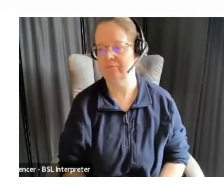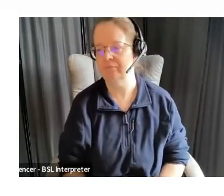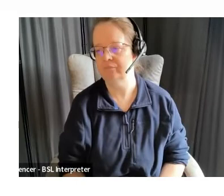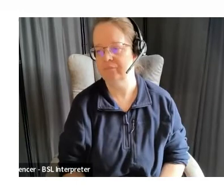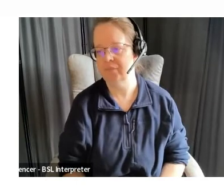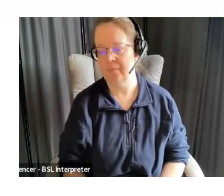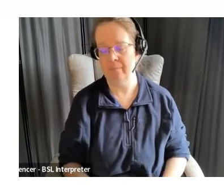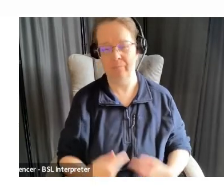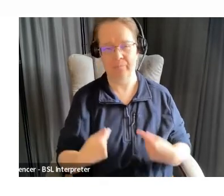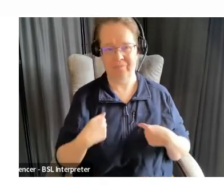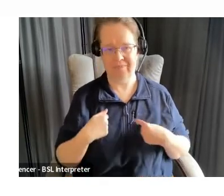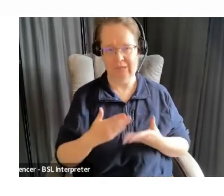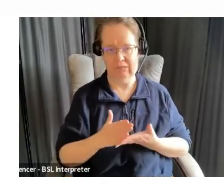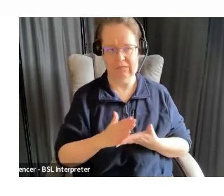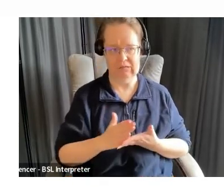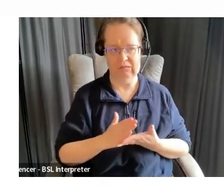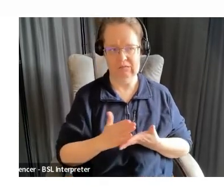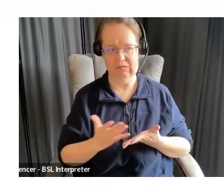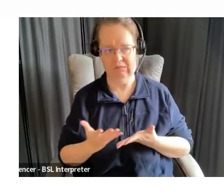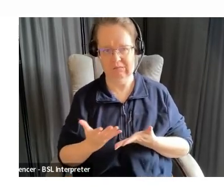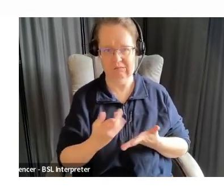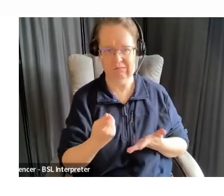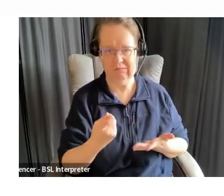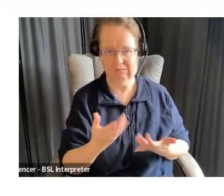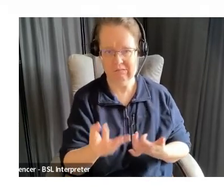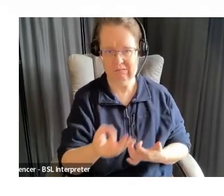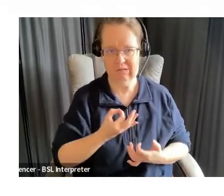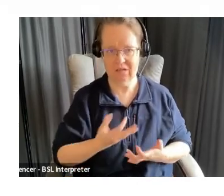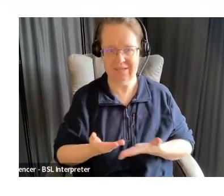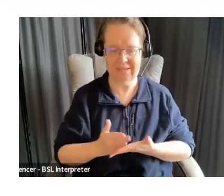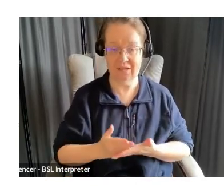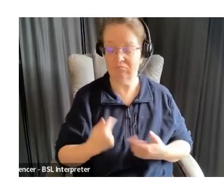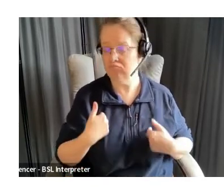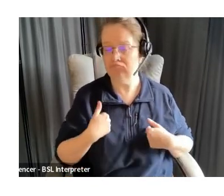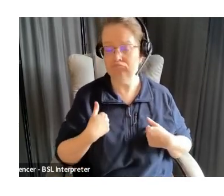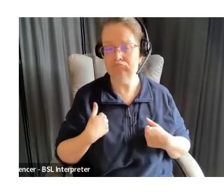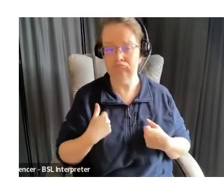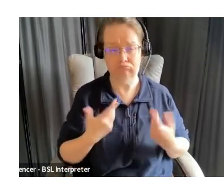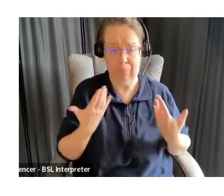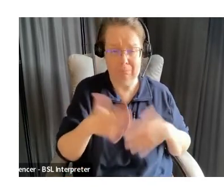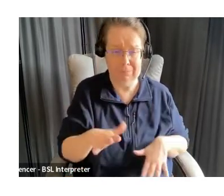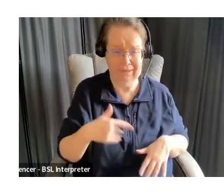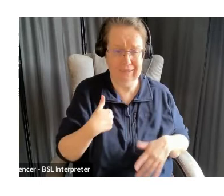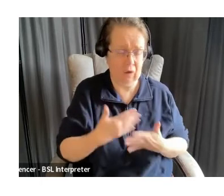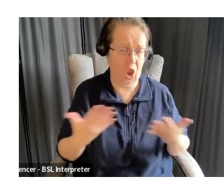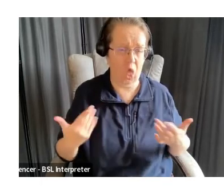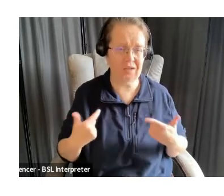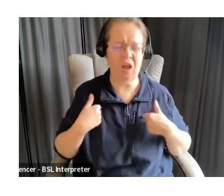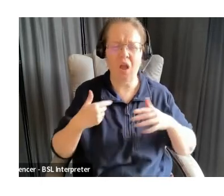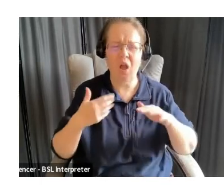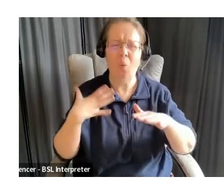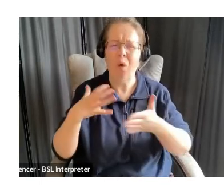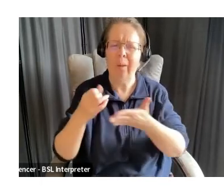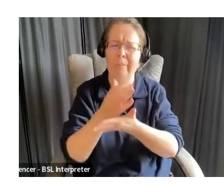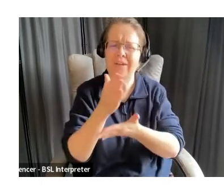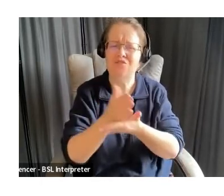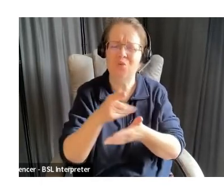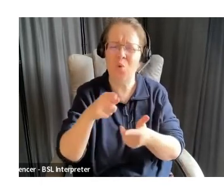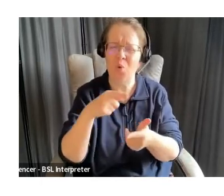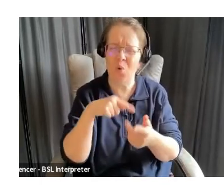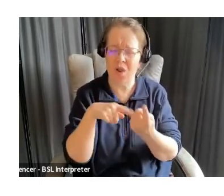if you feel unsure of what it is that they've asked you. I have done that quite a lot because I want to make sure that